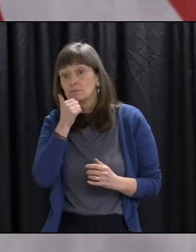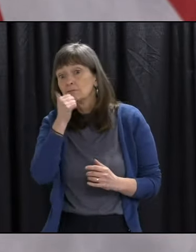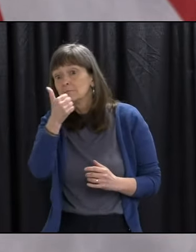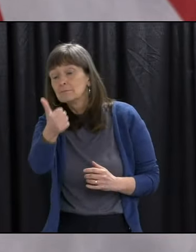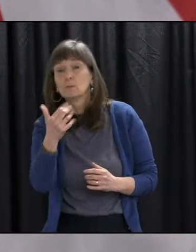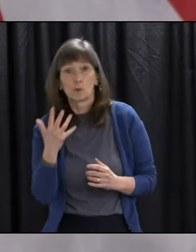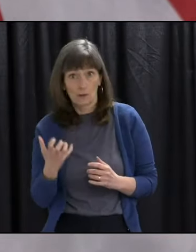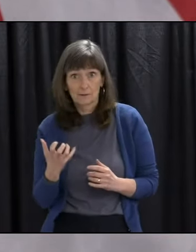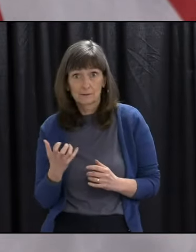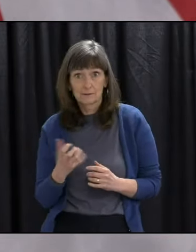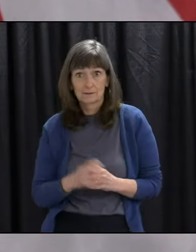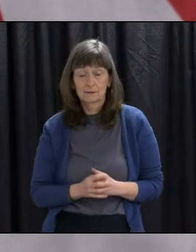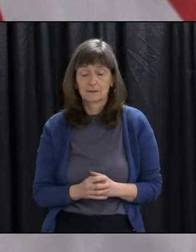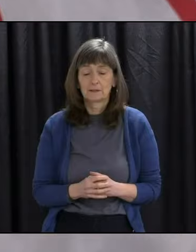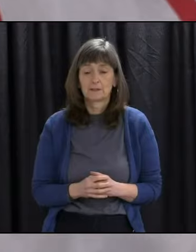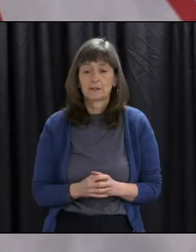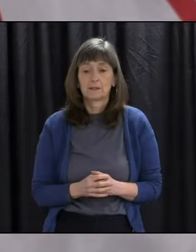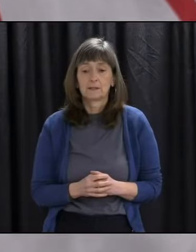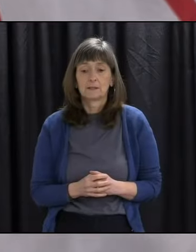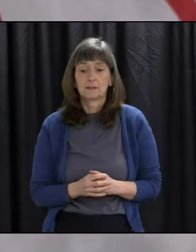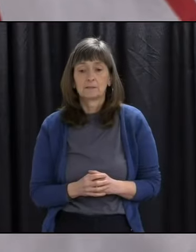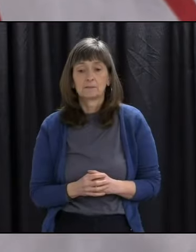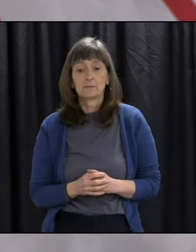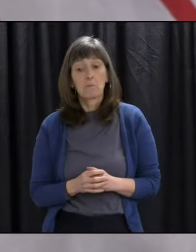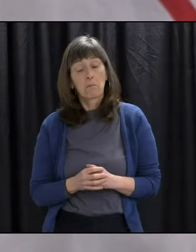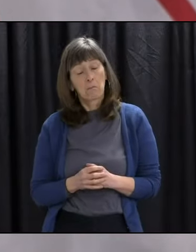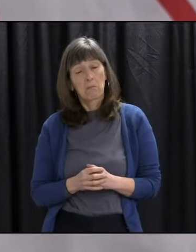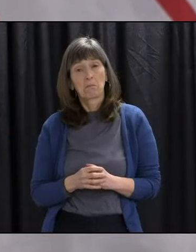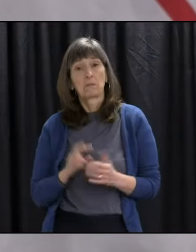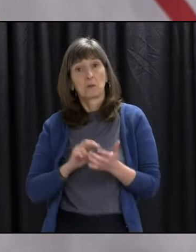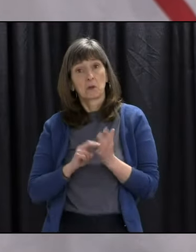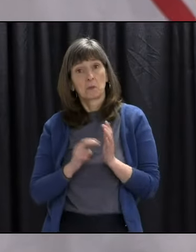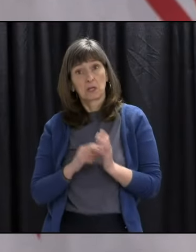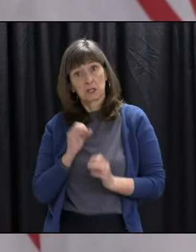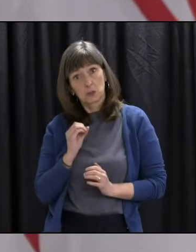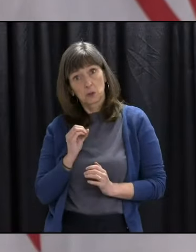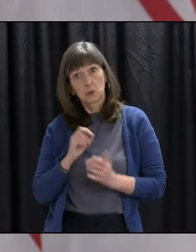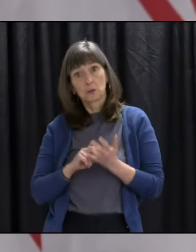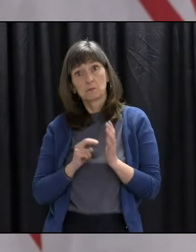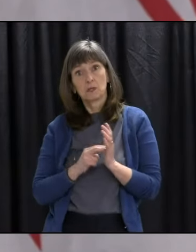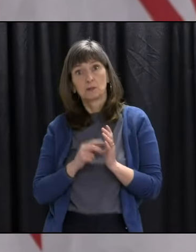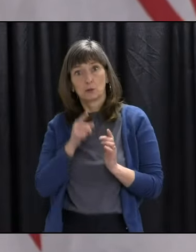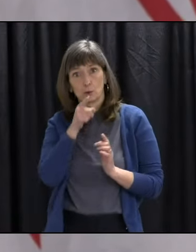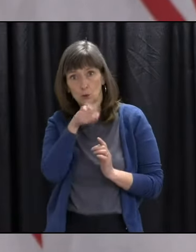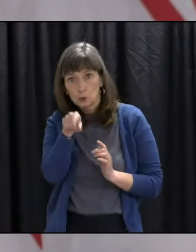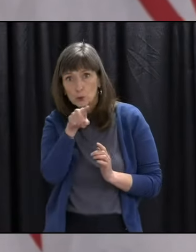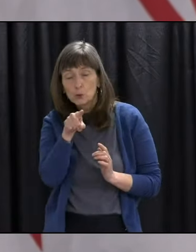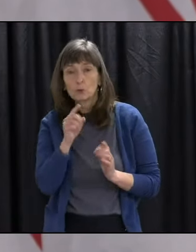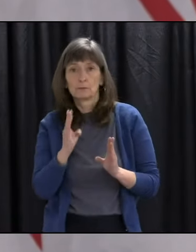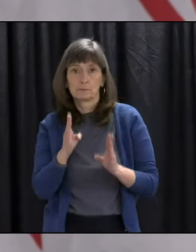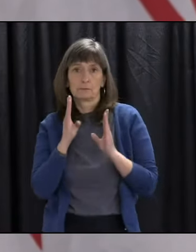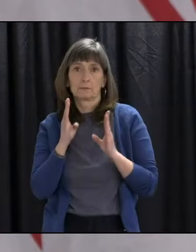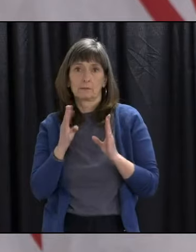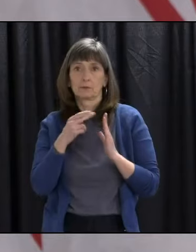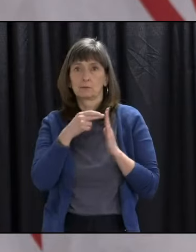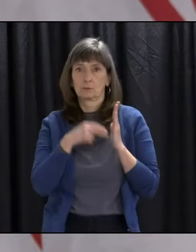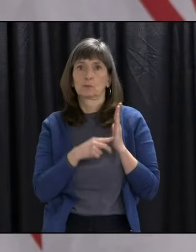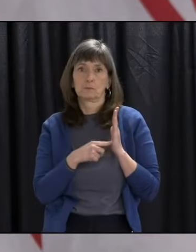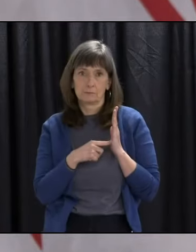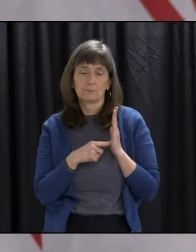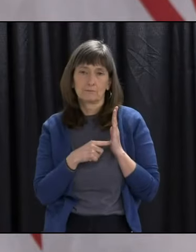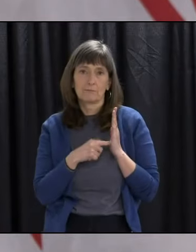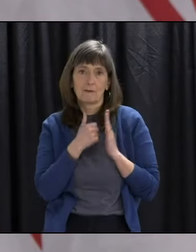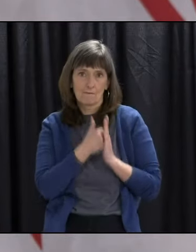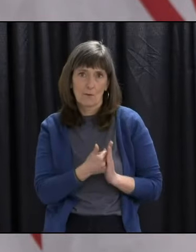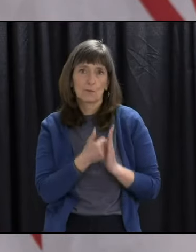future. This tells us, as Dr. Fitzgerald has said, that you are listening to the important health guidelines that we put in